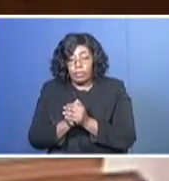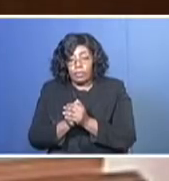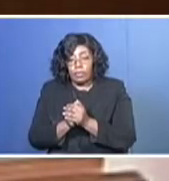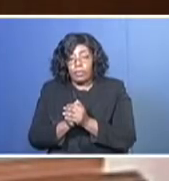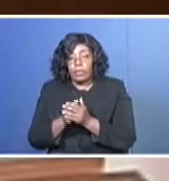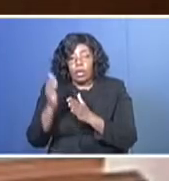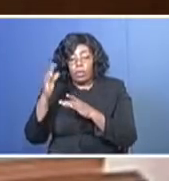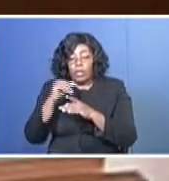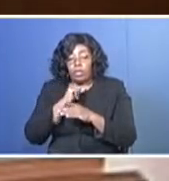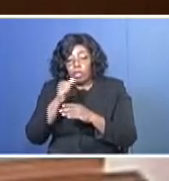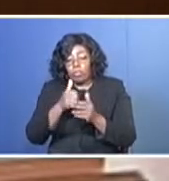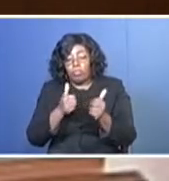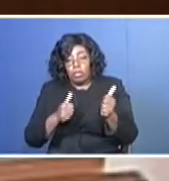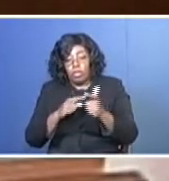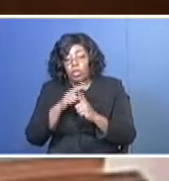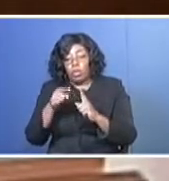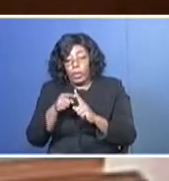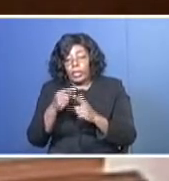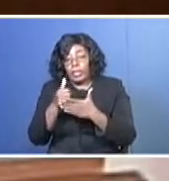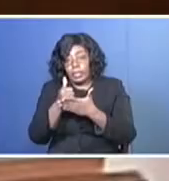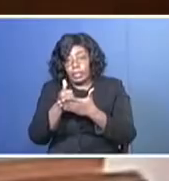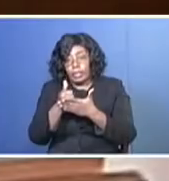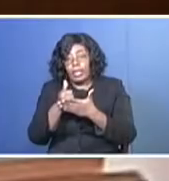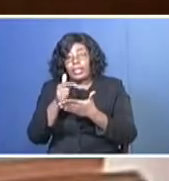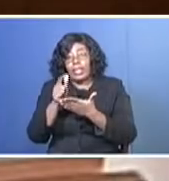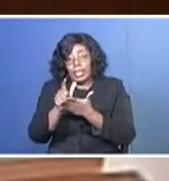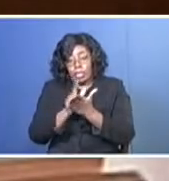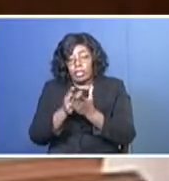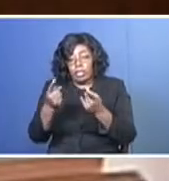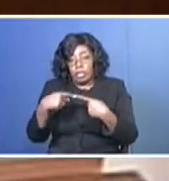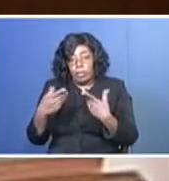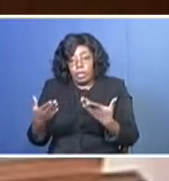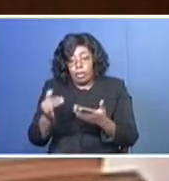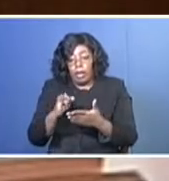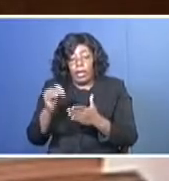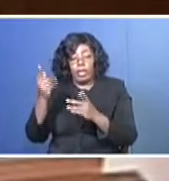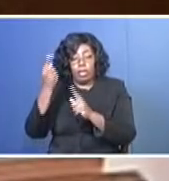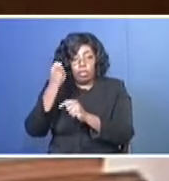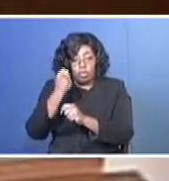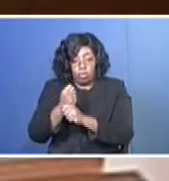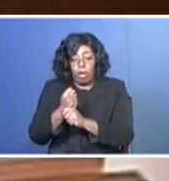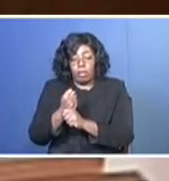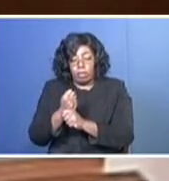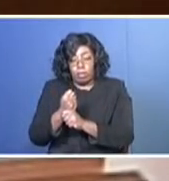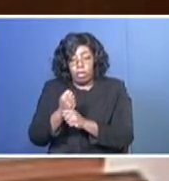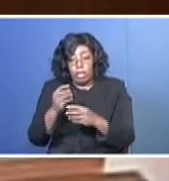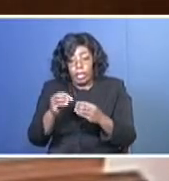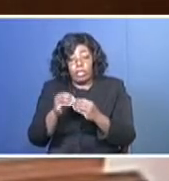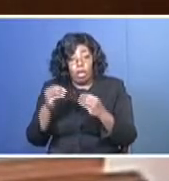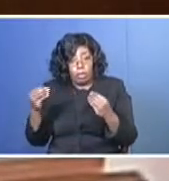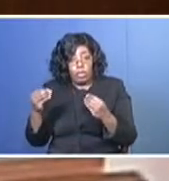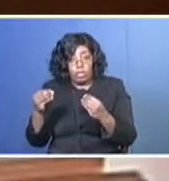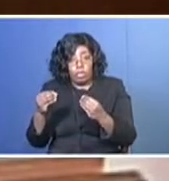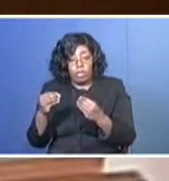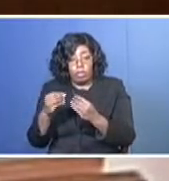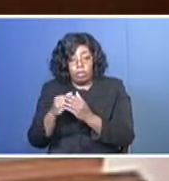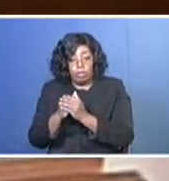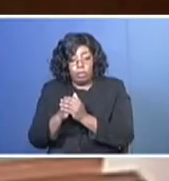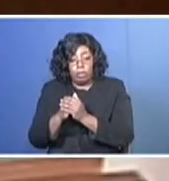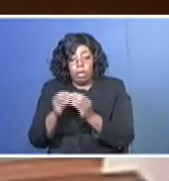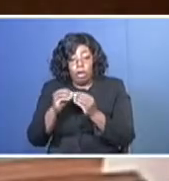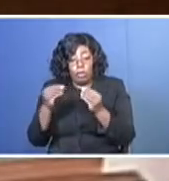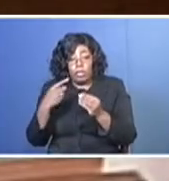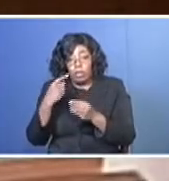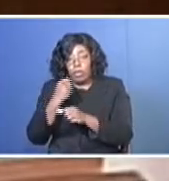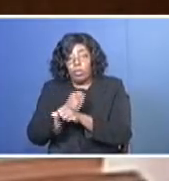legislation comes here. And I do trust that the other side saying that they wish to work